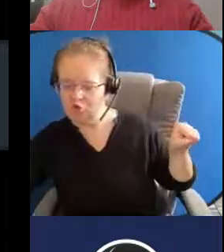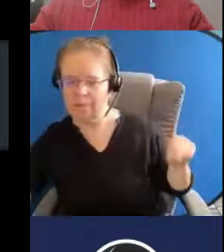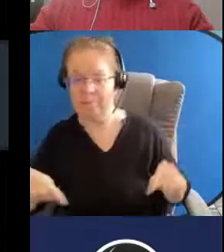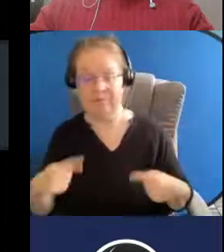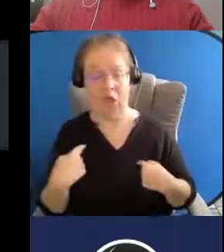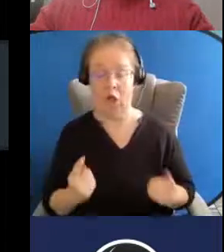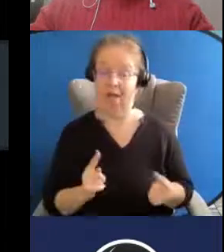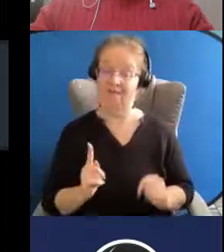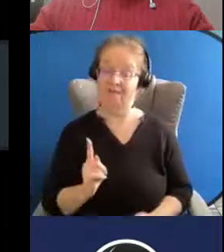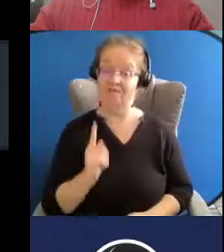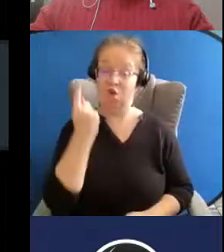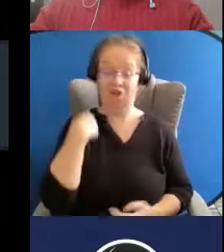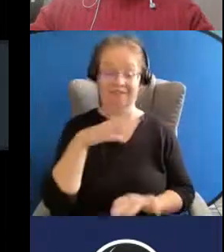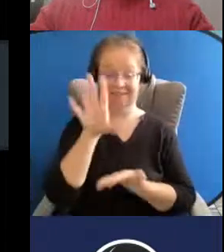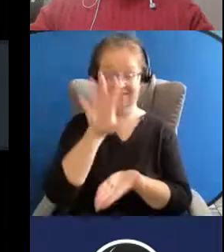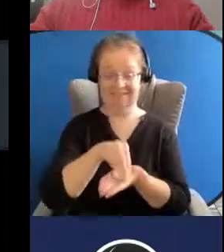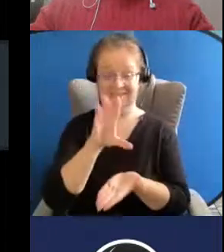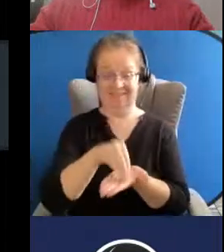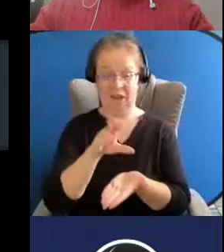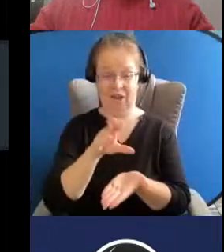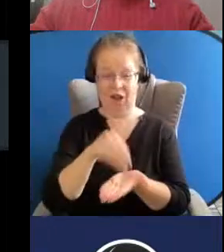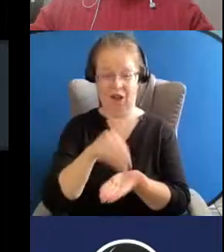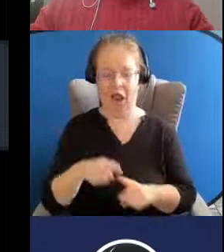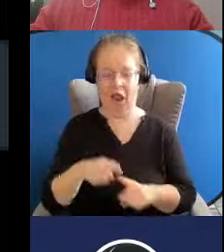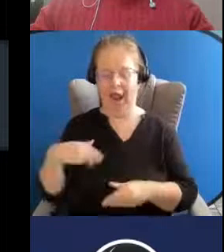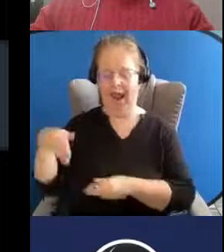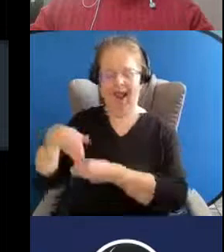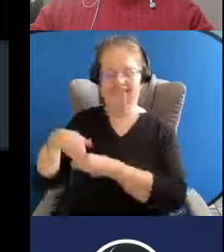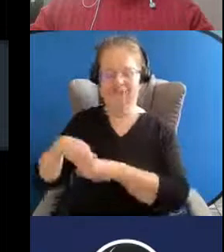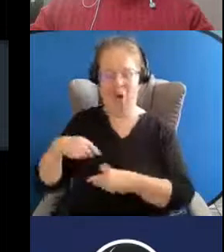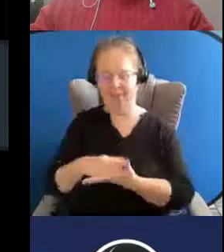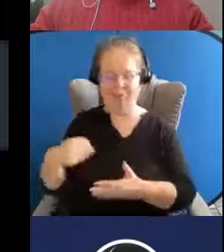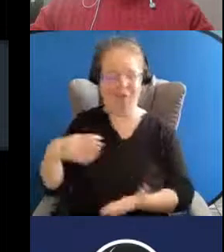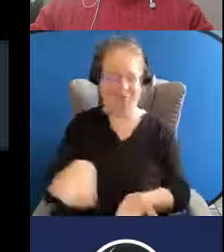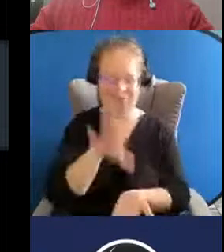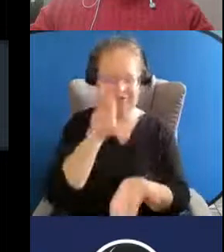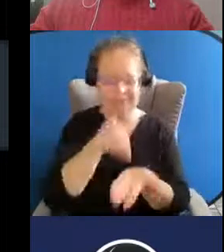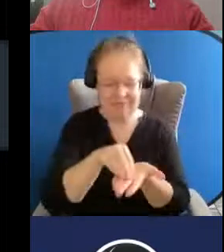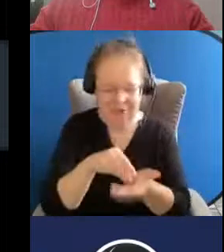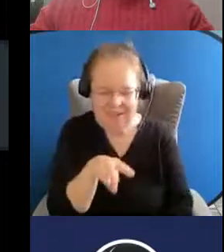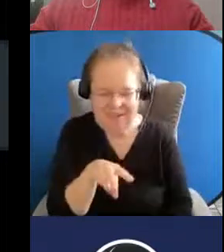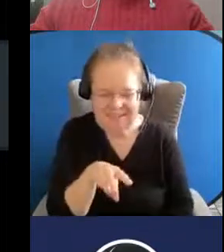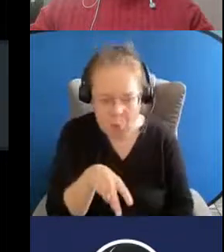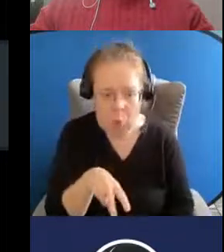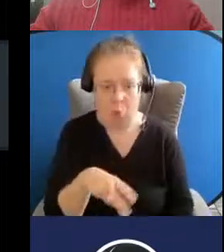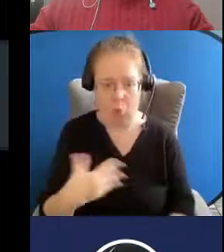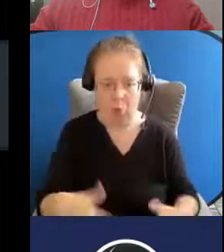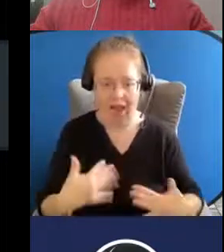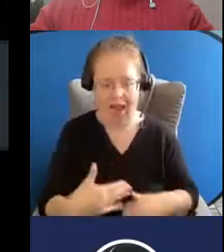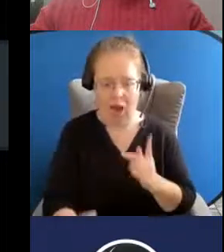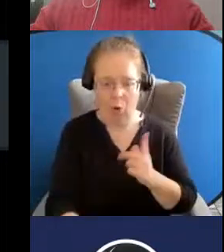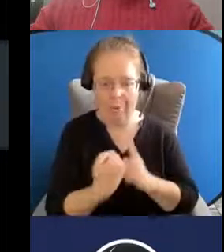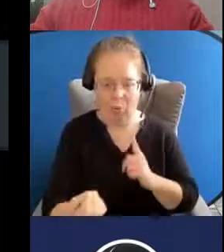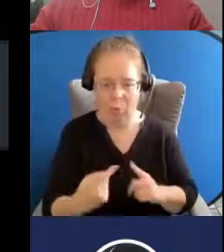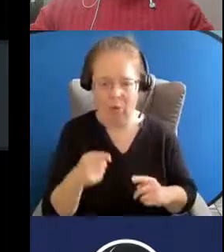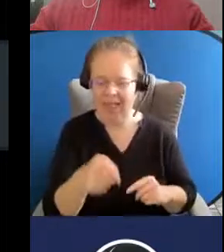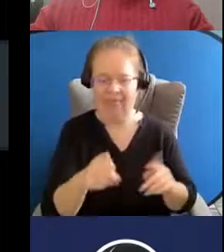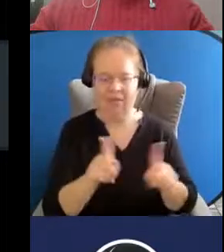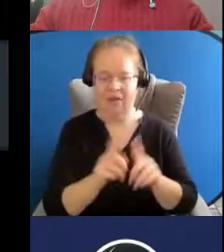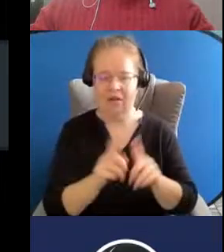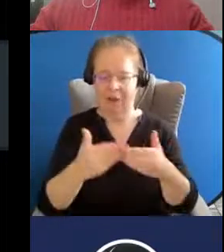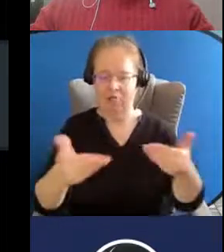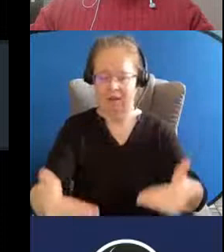first time I ever kind of downloaded that insider version and got playing with it, the first thing that jumped straight out of the page with me was just how front of